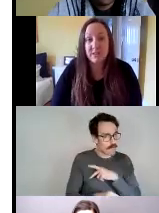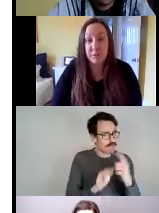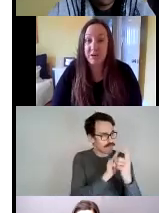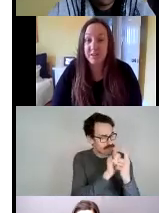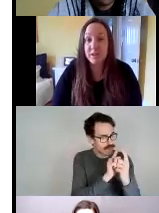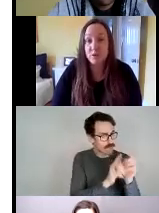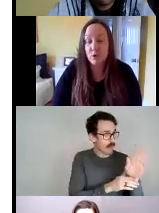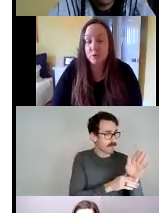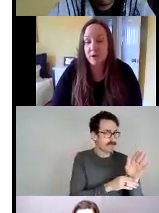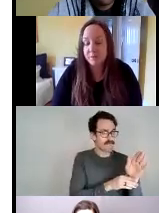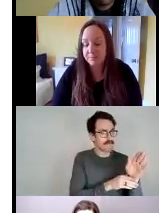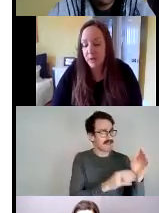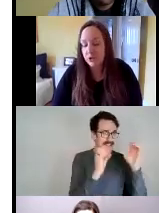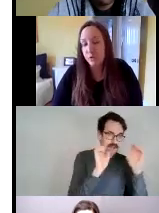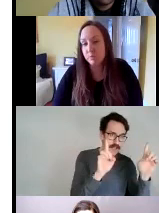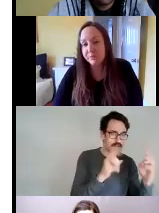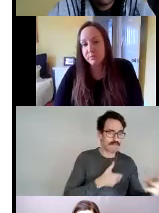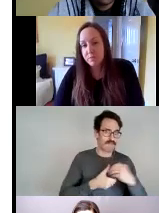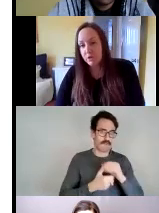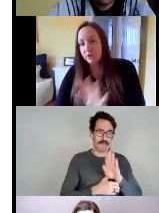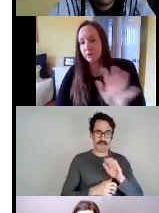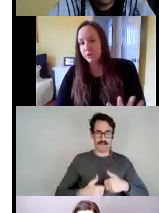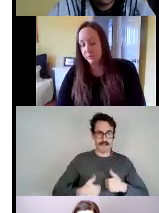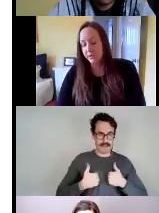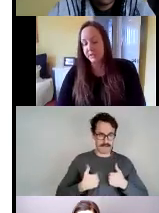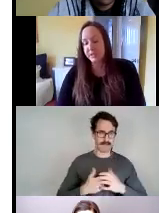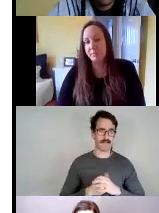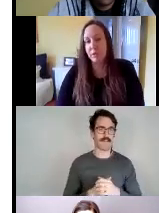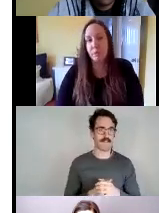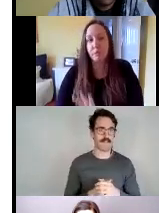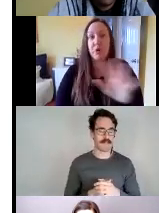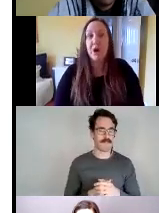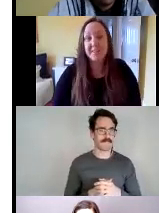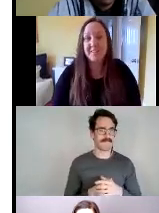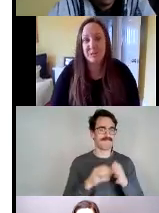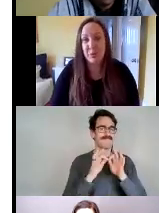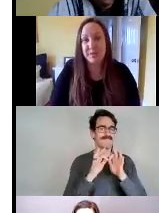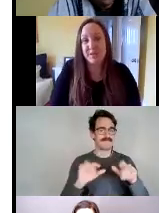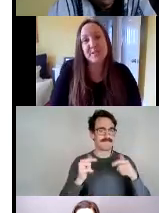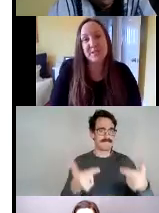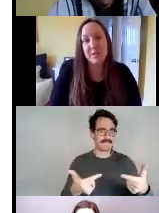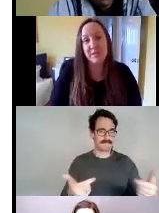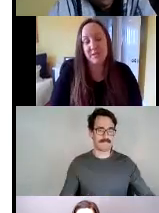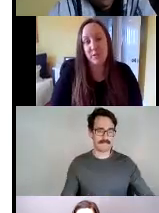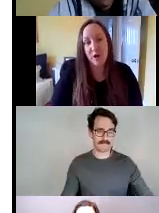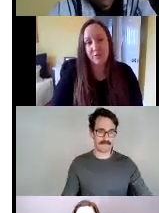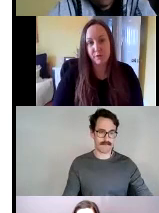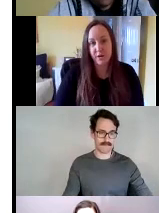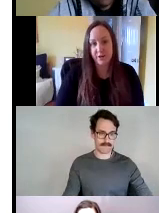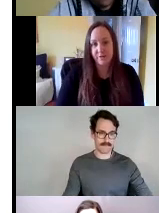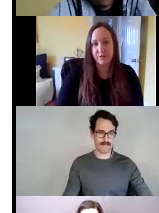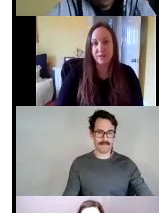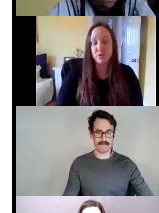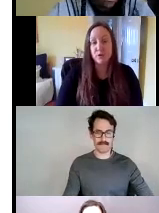own experience and their own lives. So those are some really, broad touch points on some of the things we offer